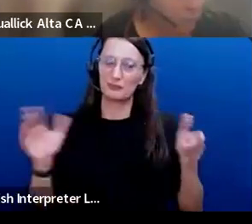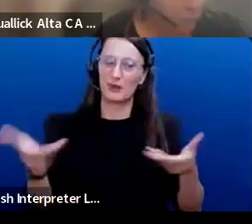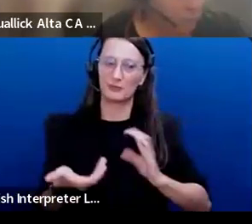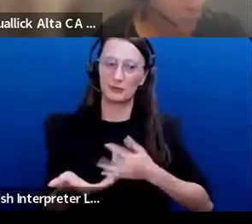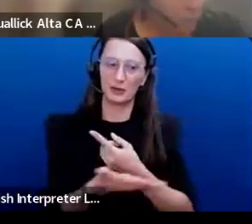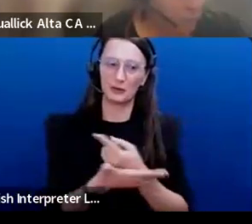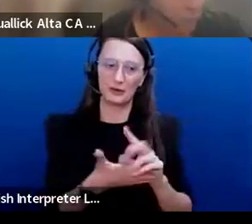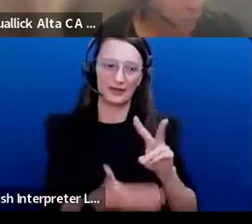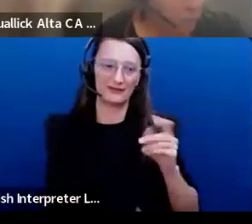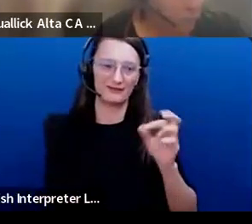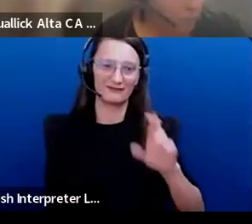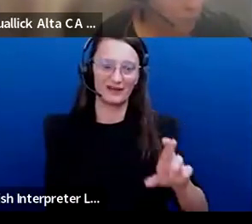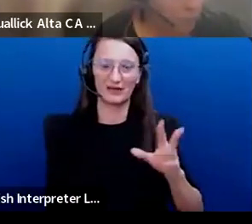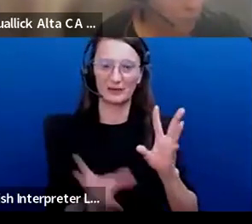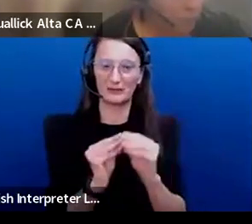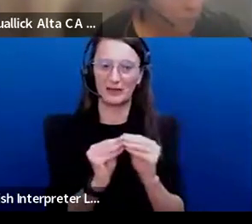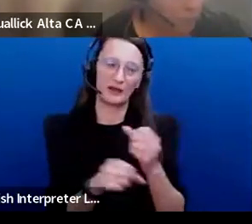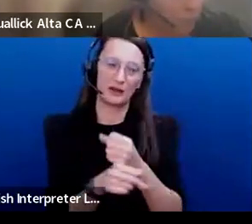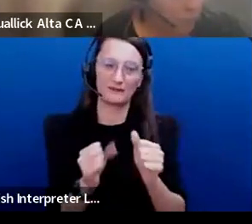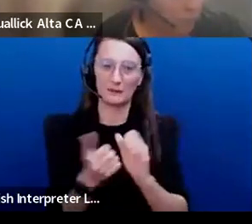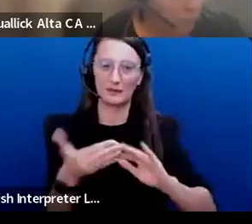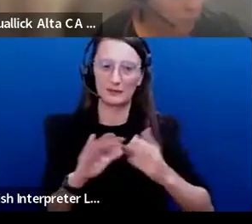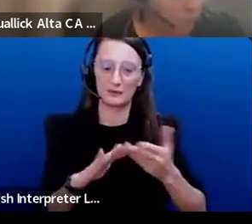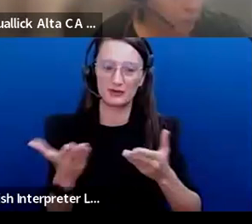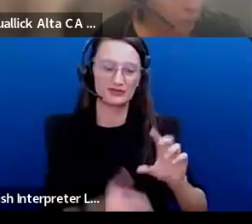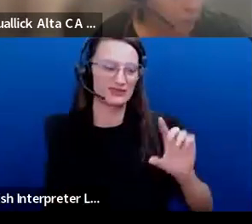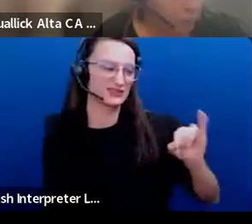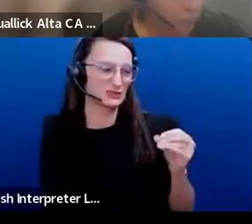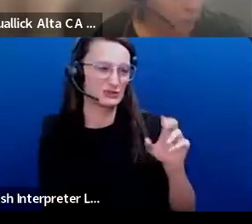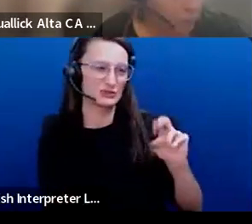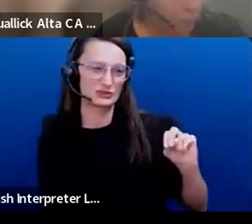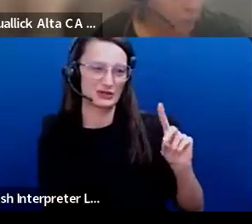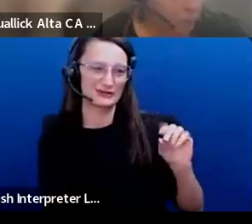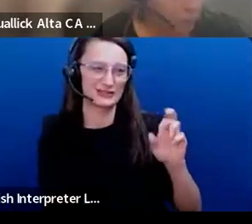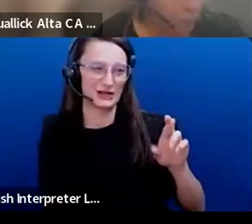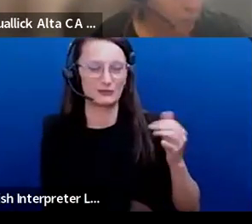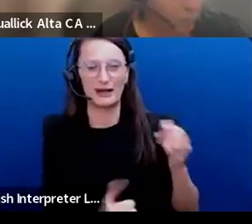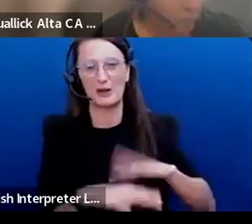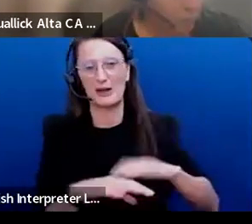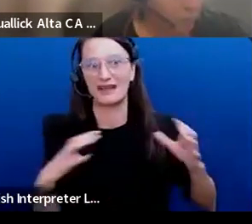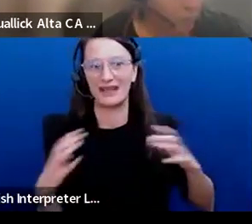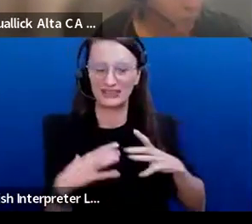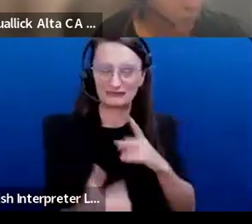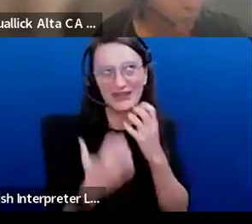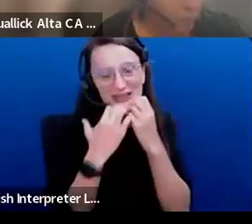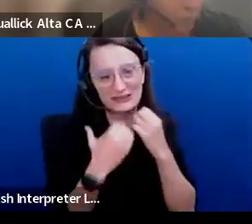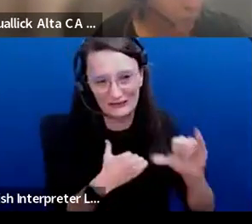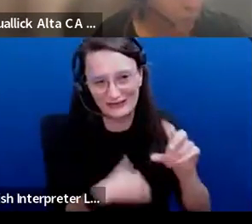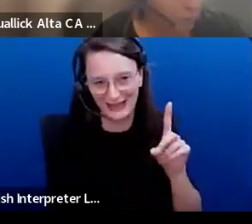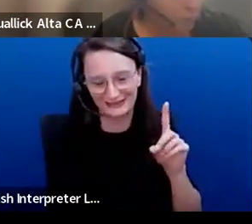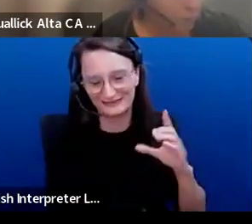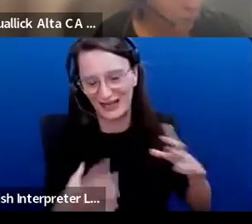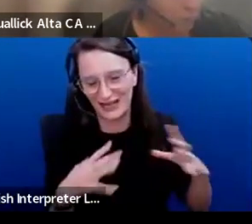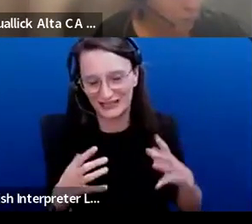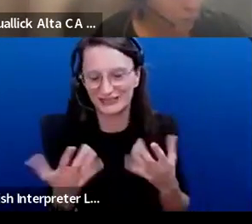meeting called Coffee with Community Services. John Decker is on vacation today, a well-deserved vacation day for Mr. Decker, so he'll be